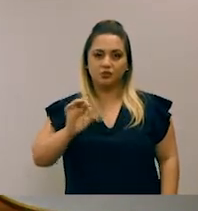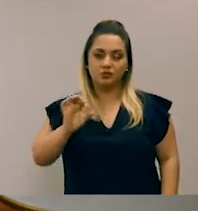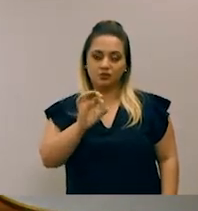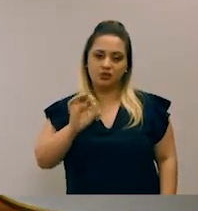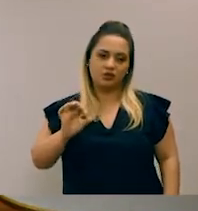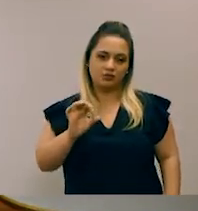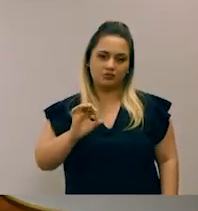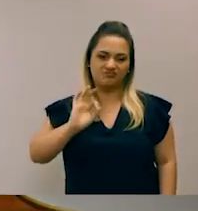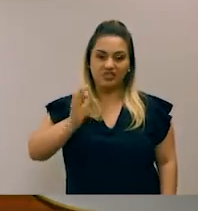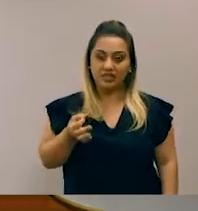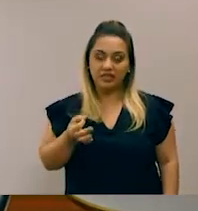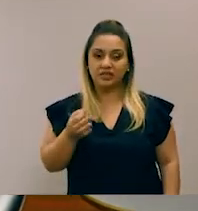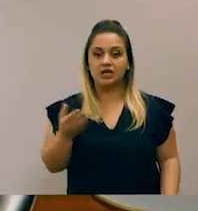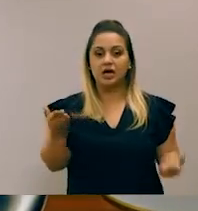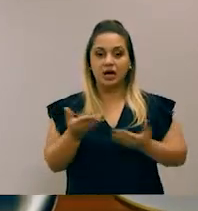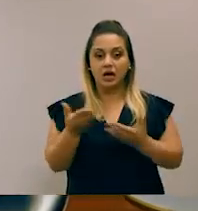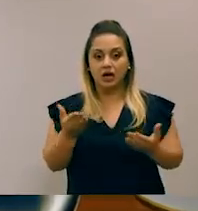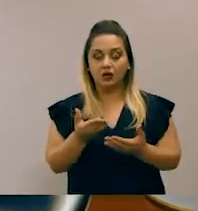latest version has